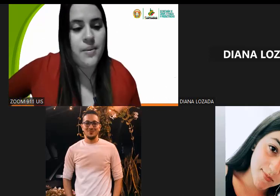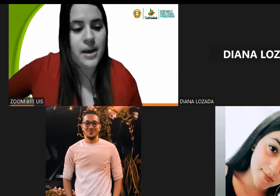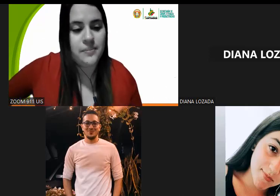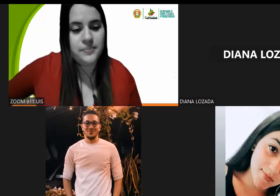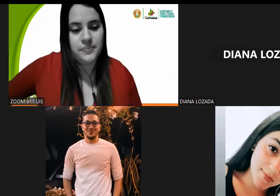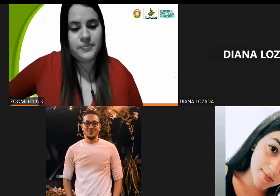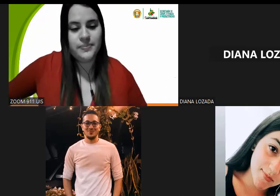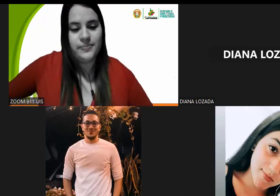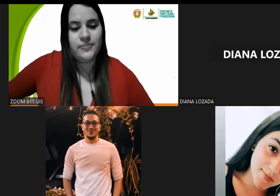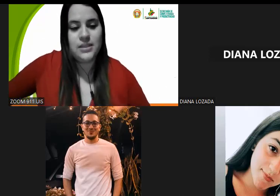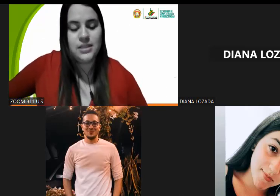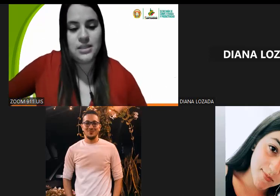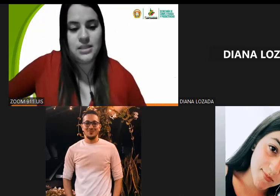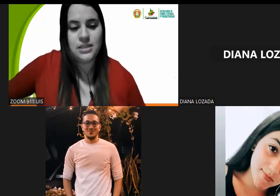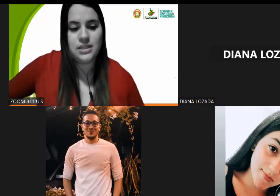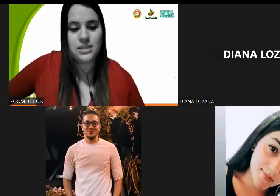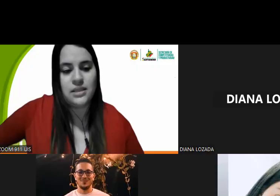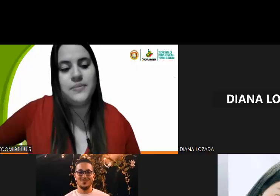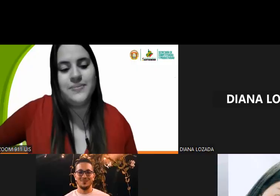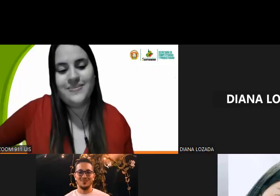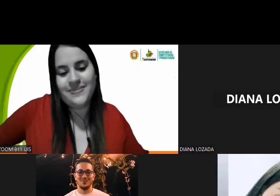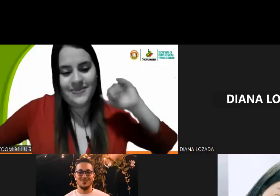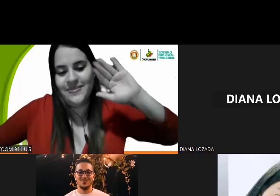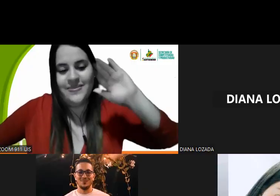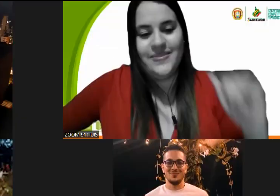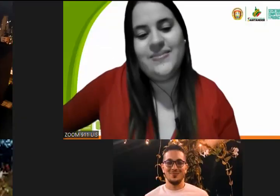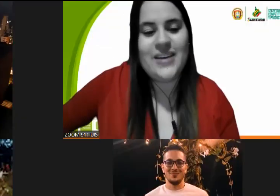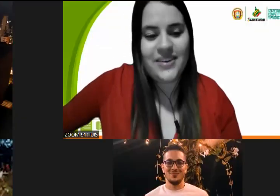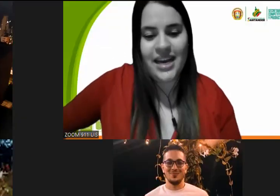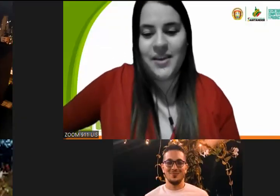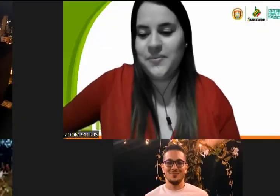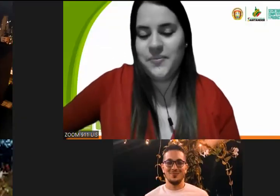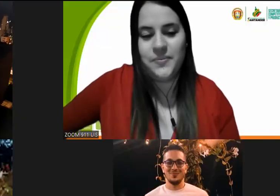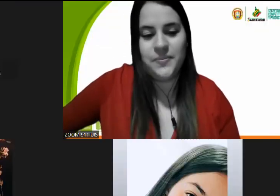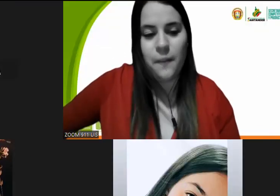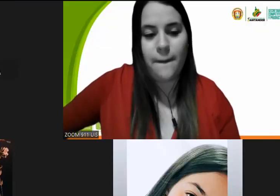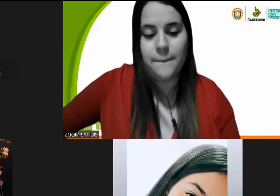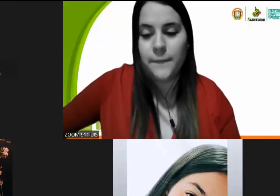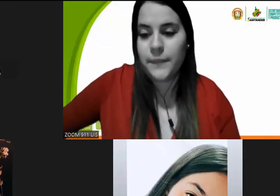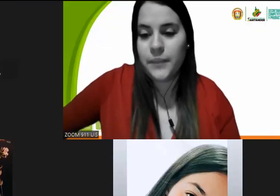Bye-bye. Thank you, Bye, teacher. Have a teacher. great Bye. day. Bye bye. Thank you. Have a good night. Bye-bye.